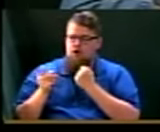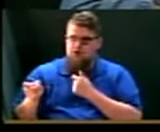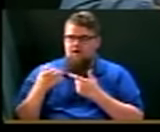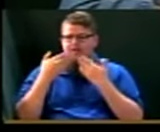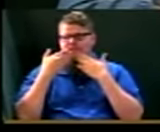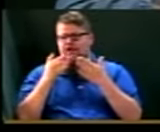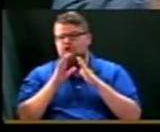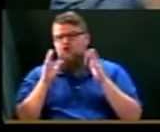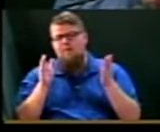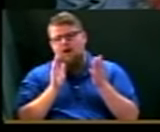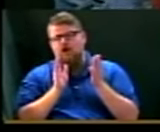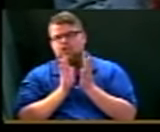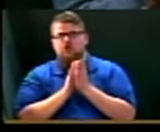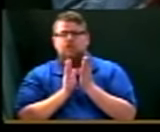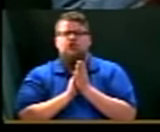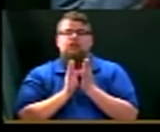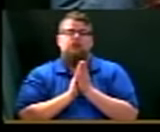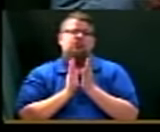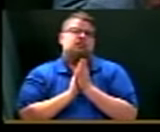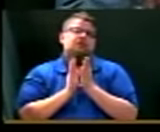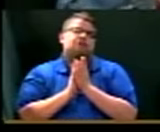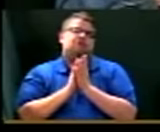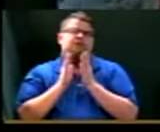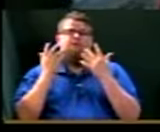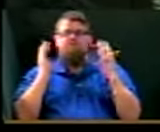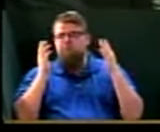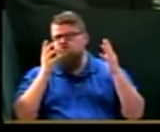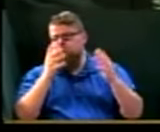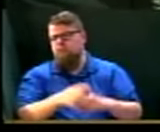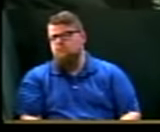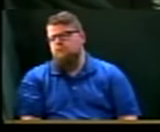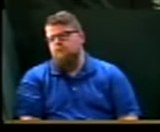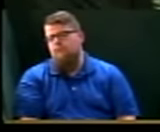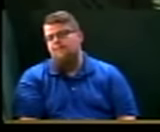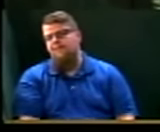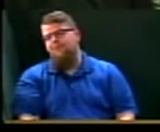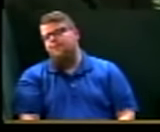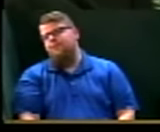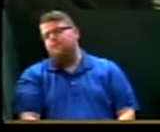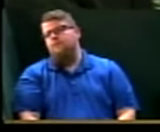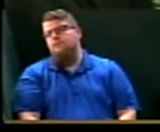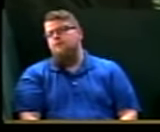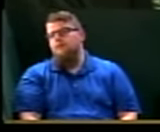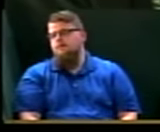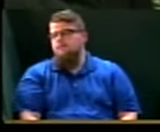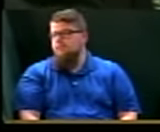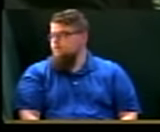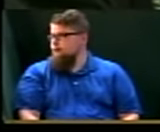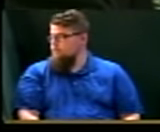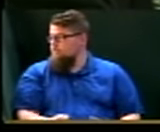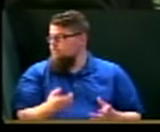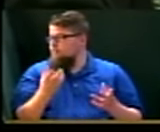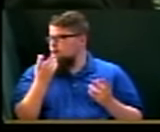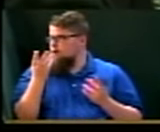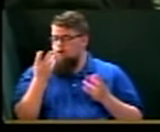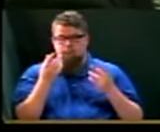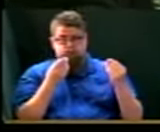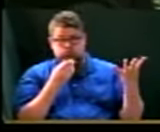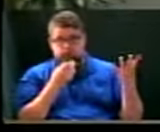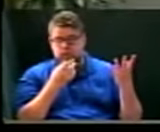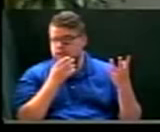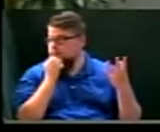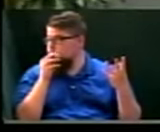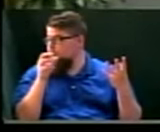Ms. Owen. Oh, carry your lights back. Your light's on now. Did you want to say something? Ms.